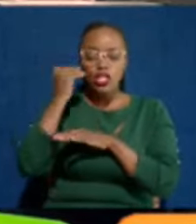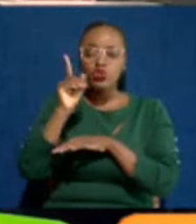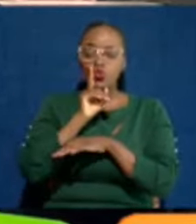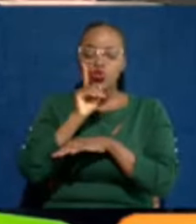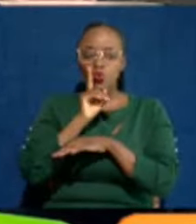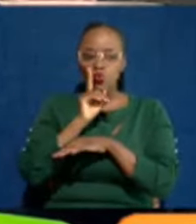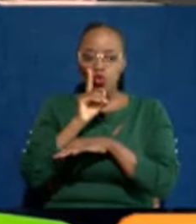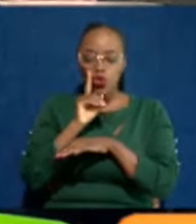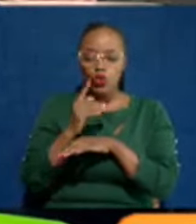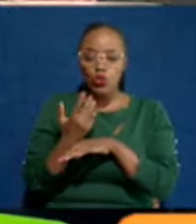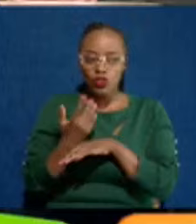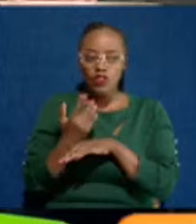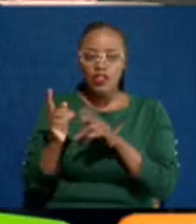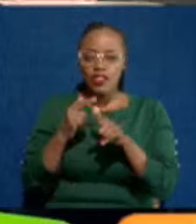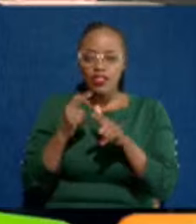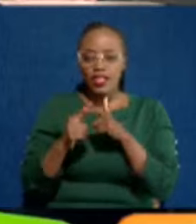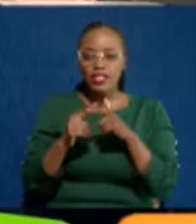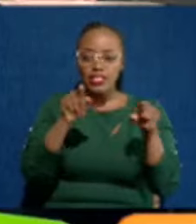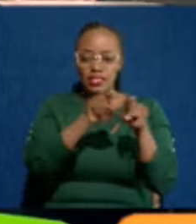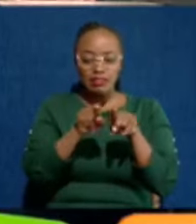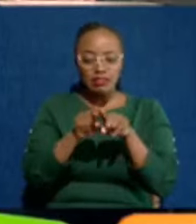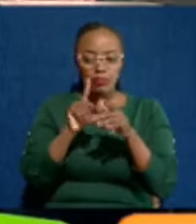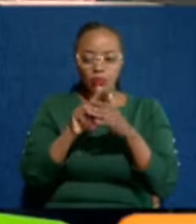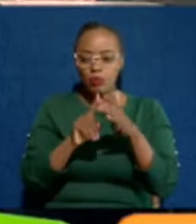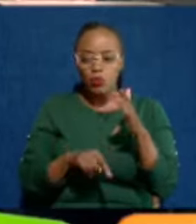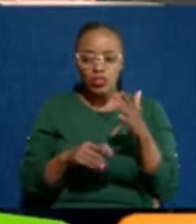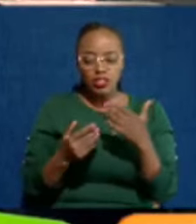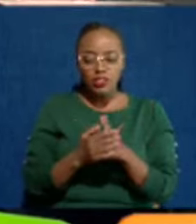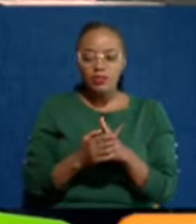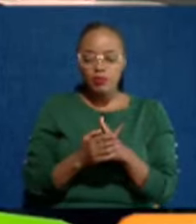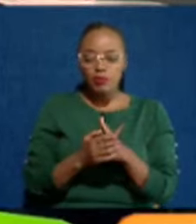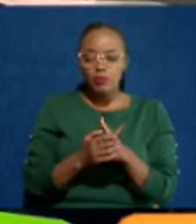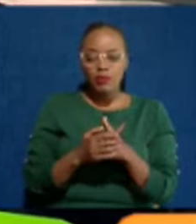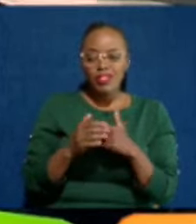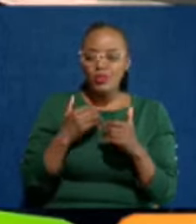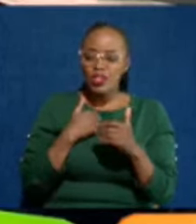because really there is absolutely no